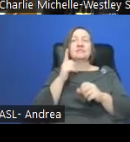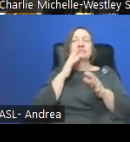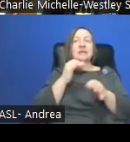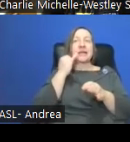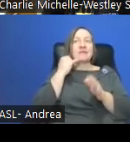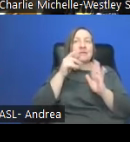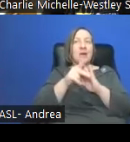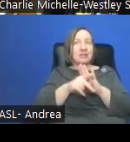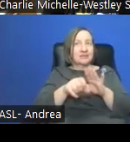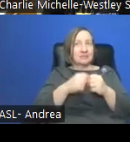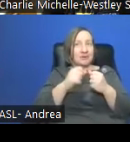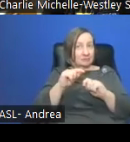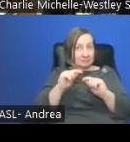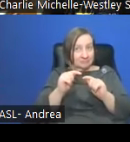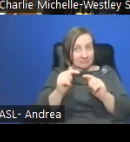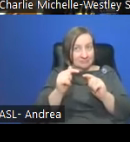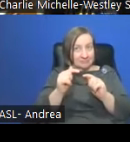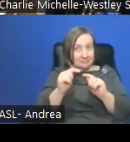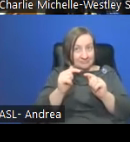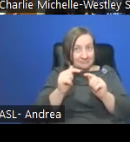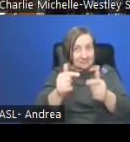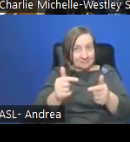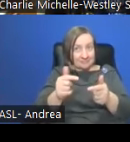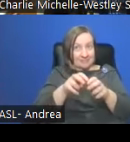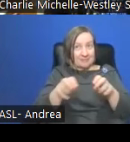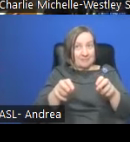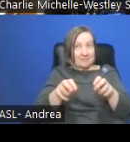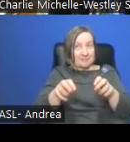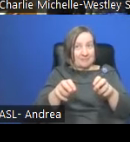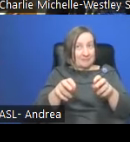violated. 1, panels shall be no smaller than 5 board members.